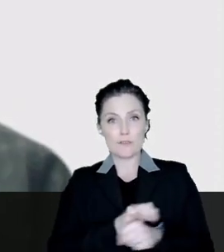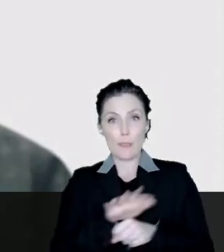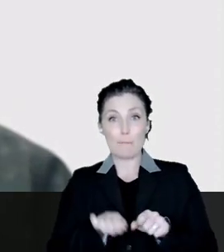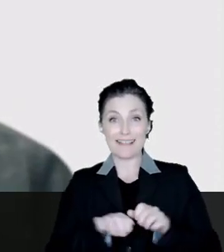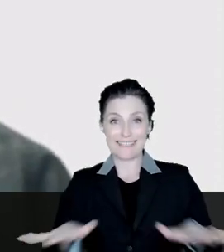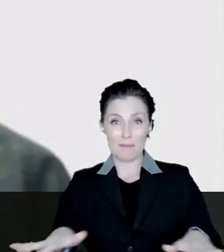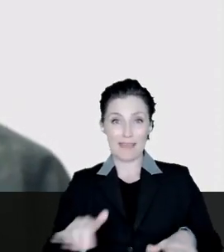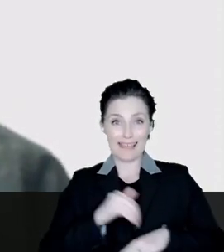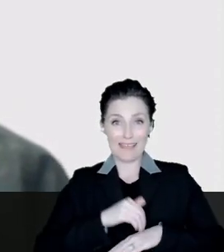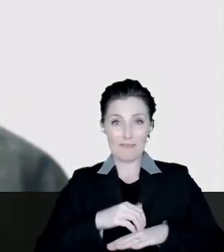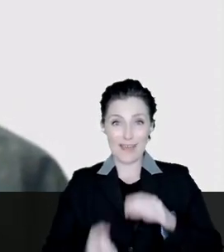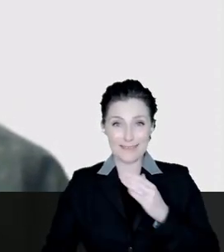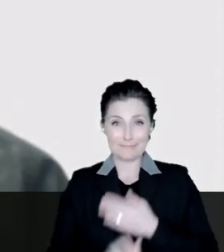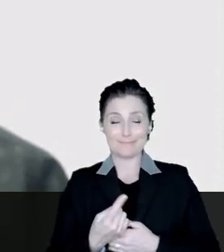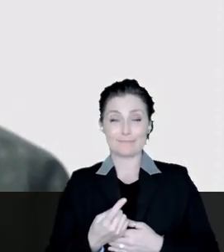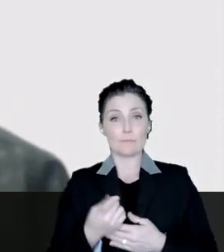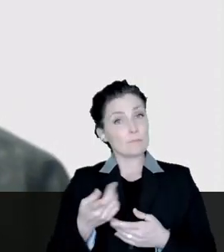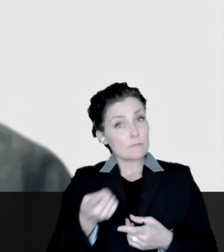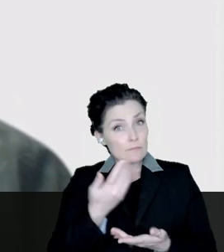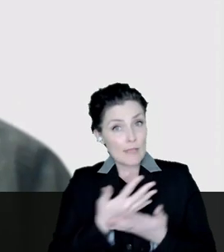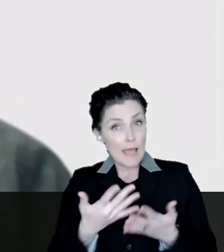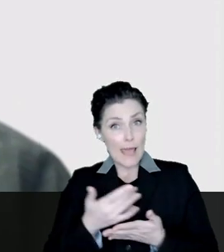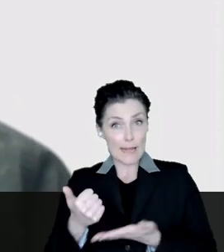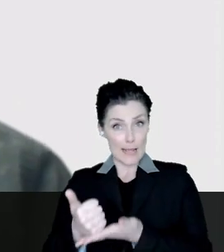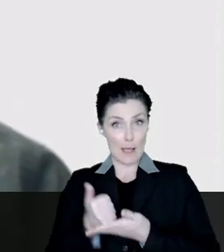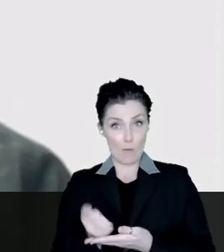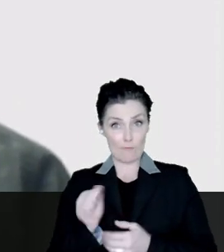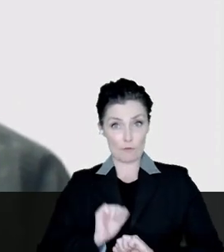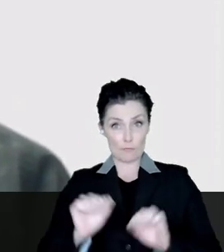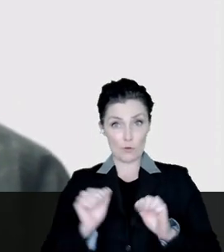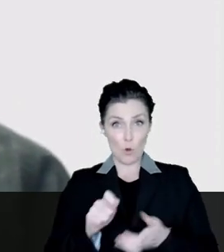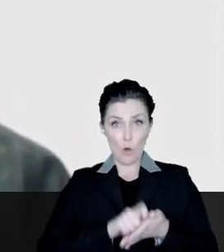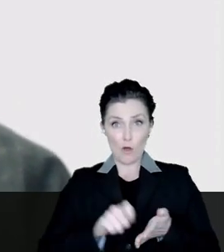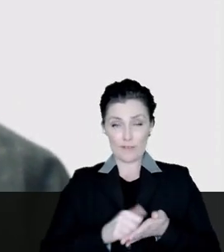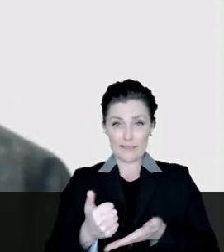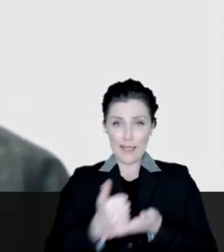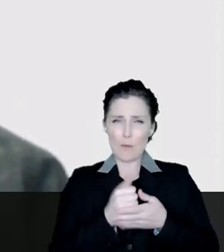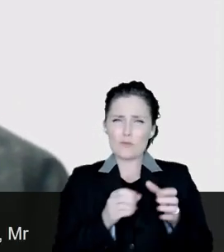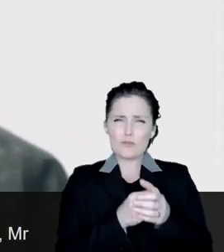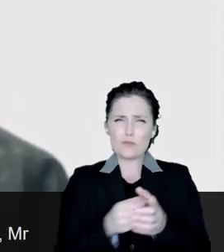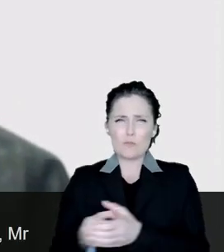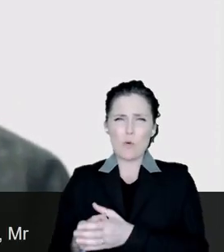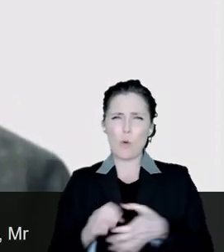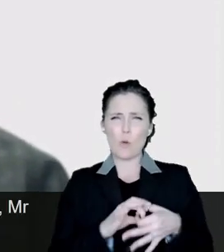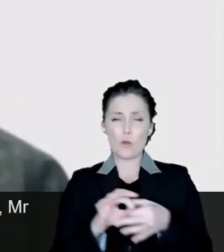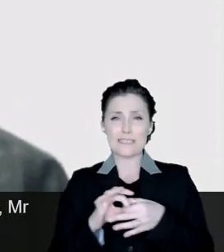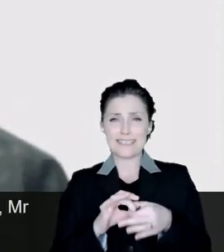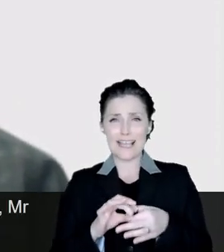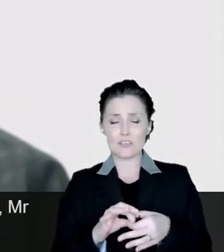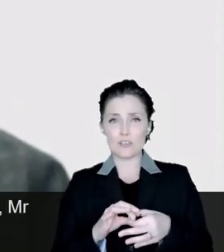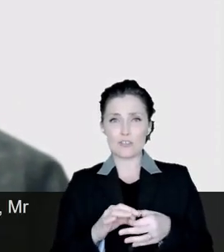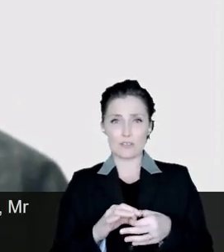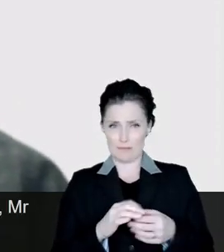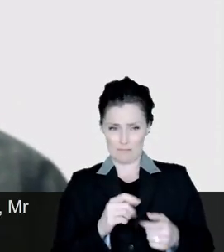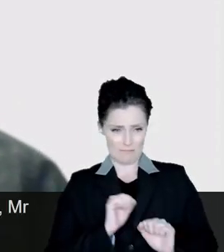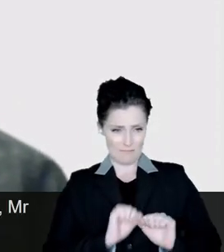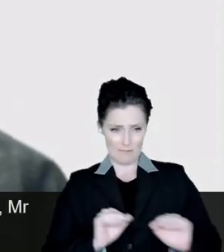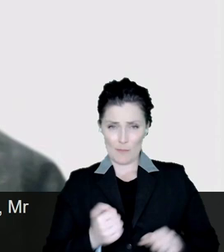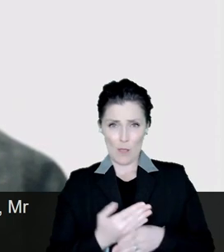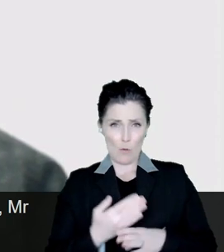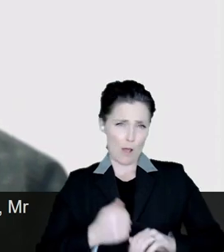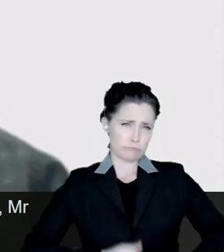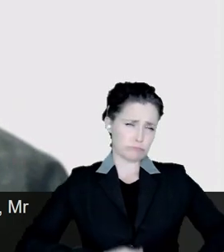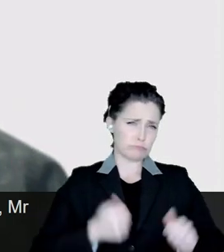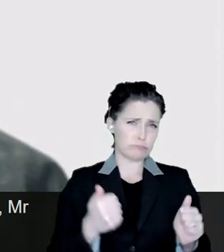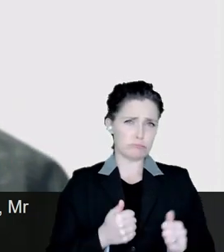any assistance from your office, Mr. Mayor, to help these small organizations doing incredible work in the Black, Asian,